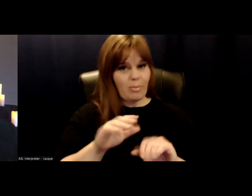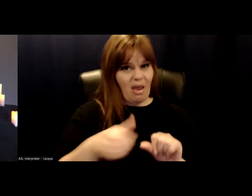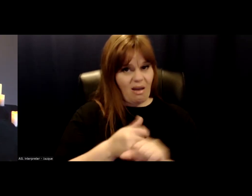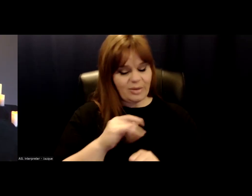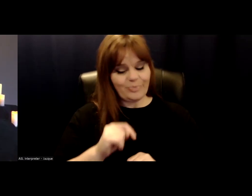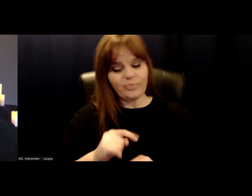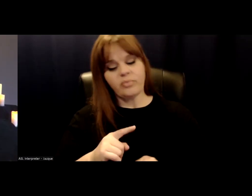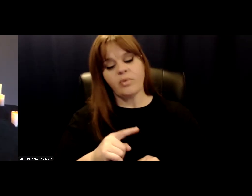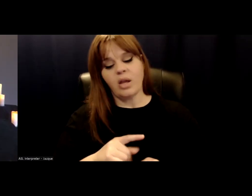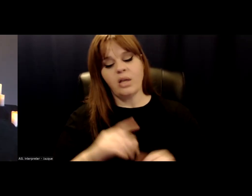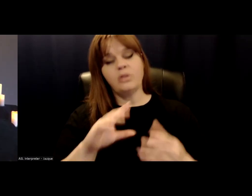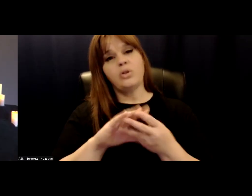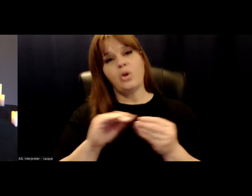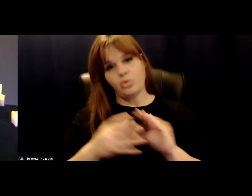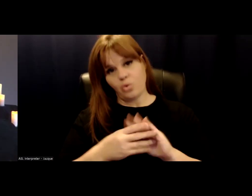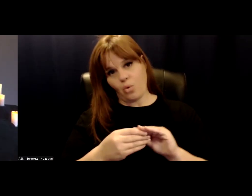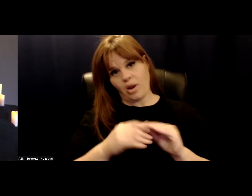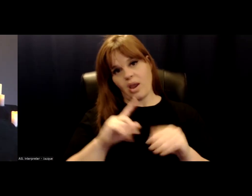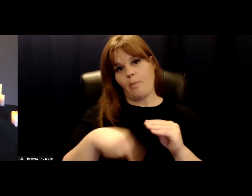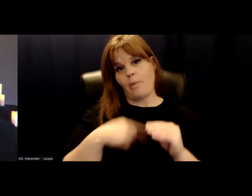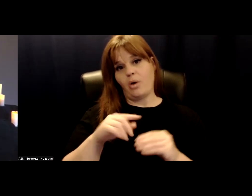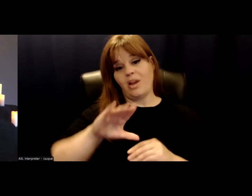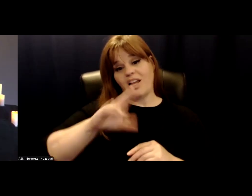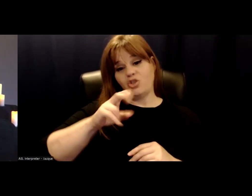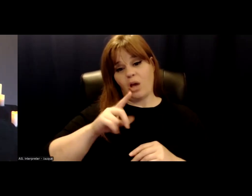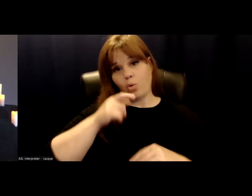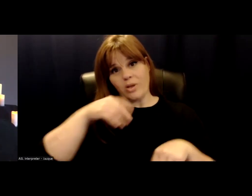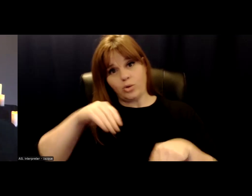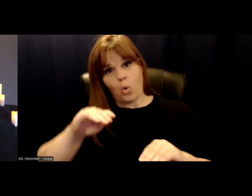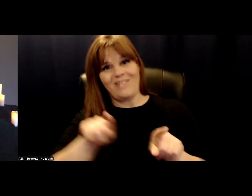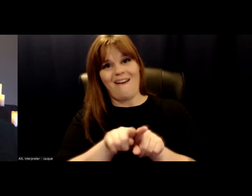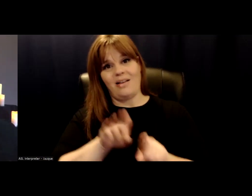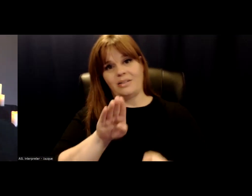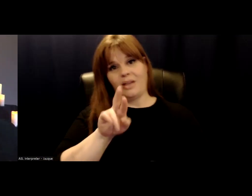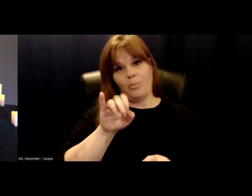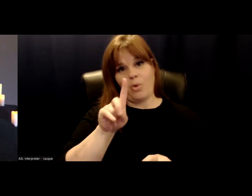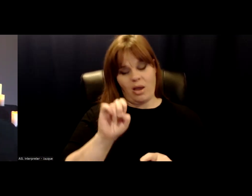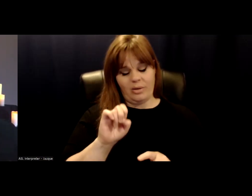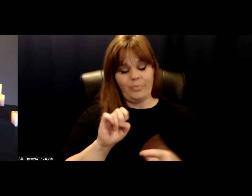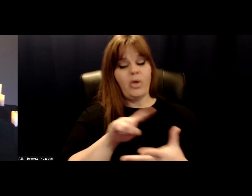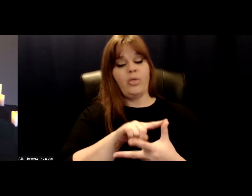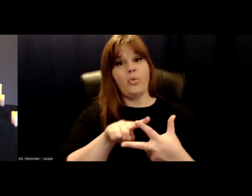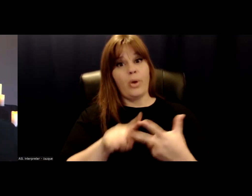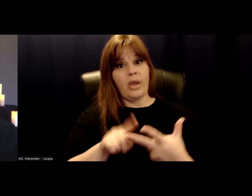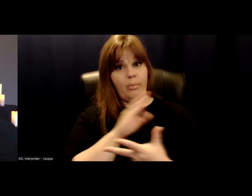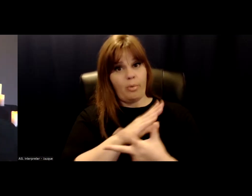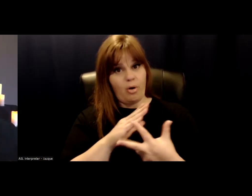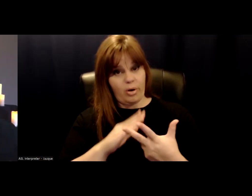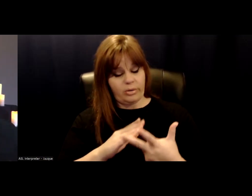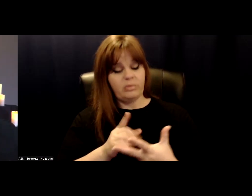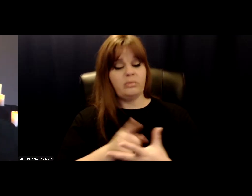of a child sold as a bride. It's in 3 parts. The first part represents